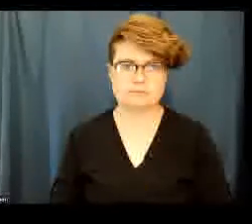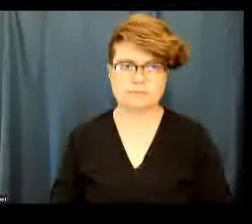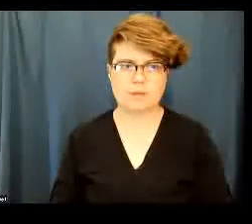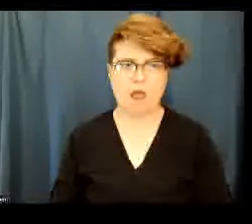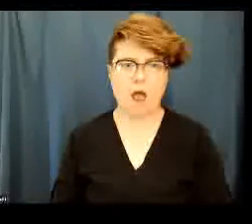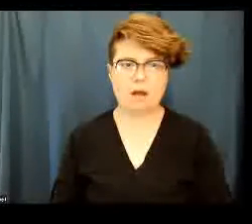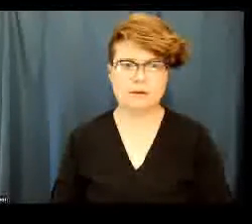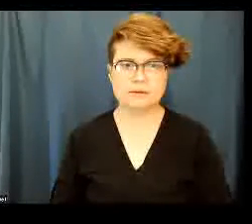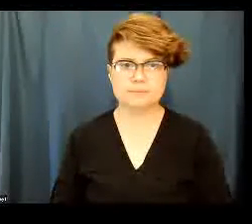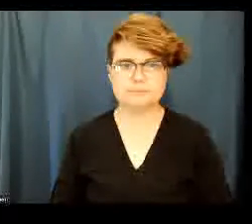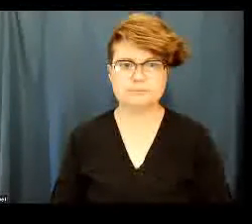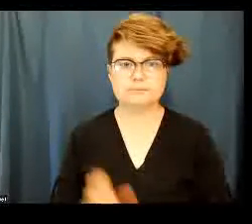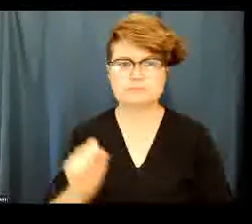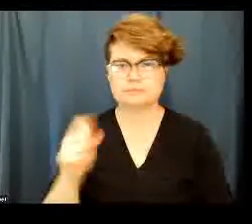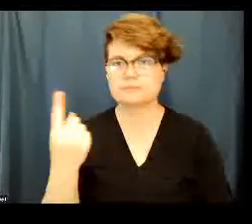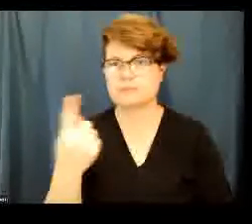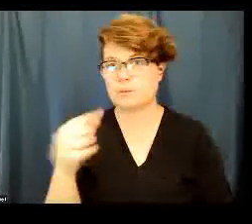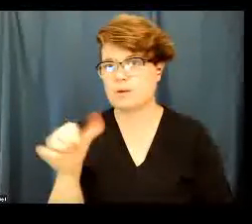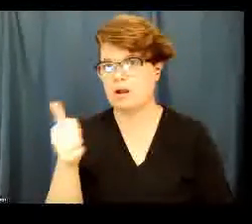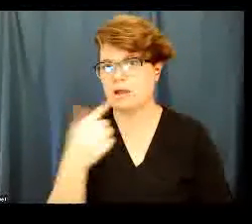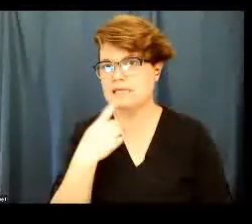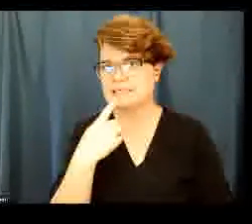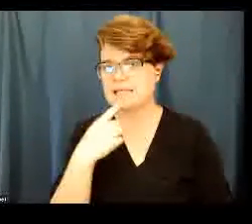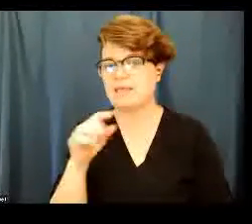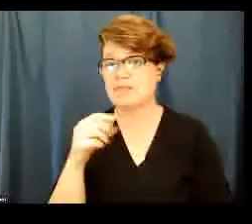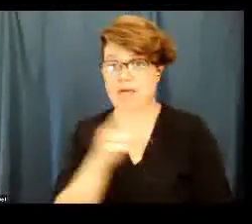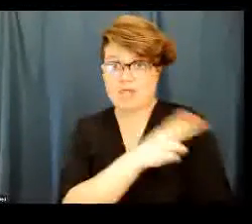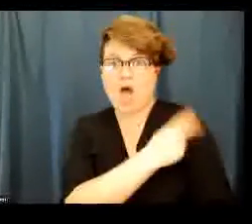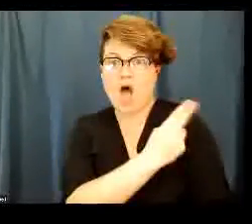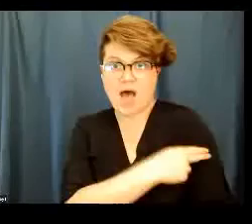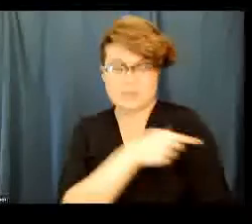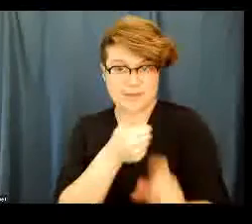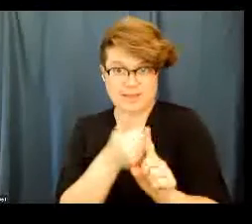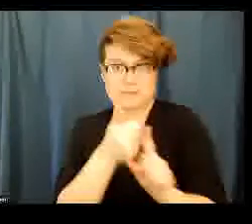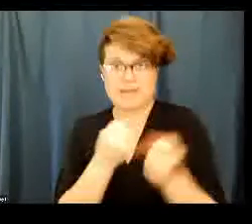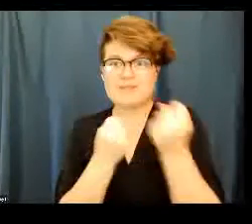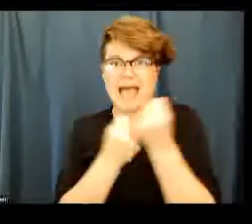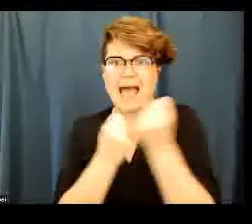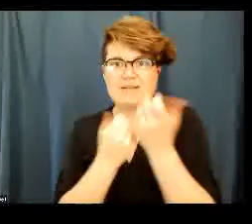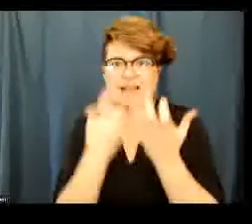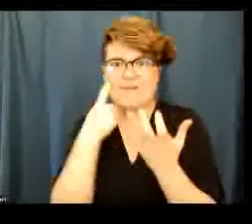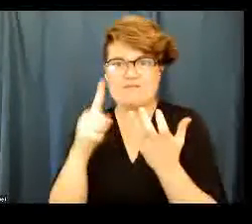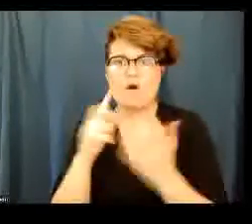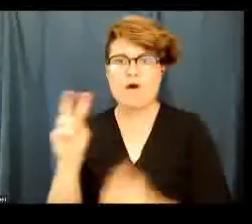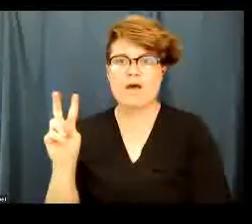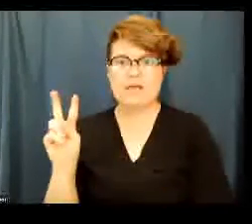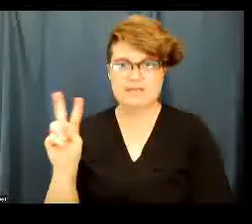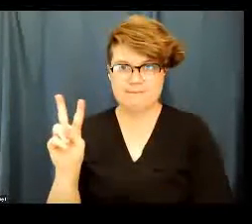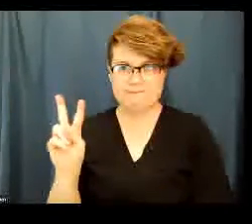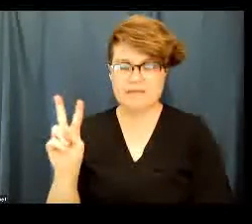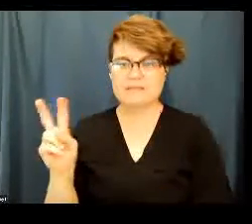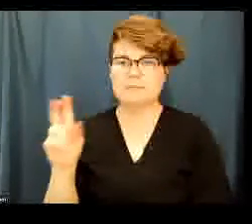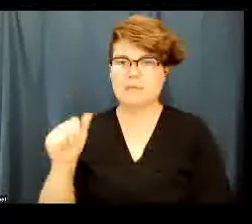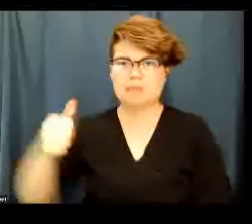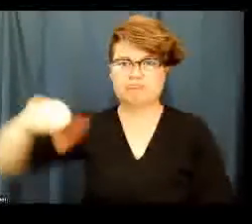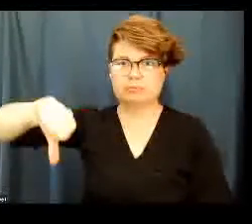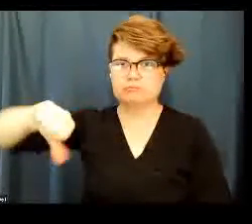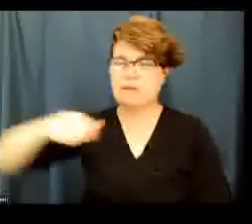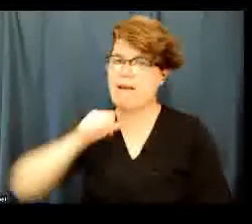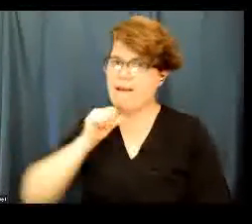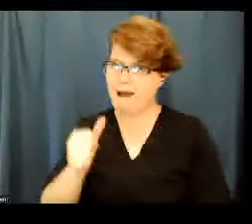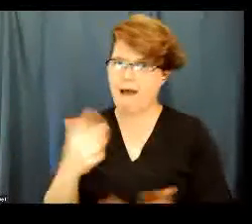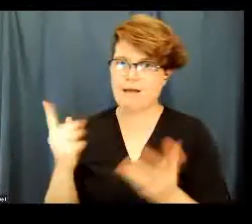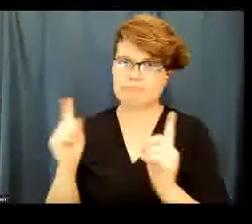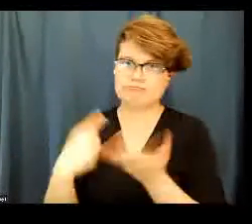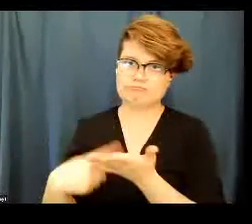Yeah, so someone also just pointed out that even the hospital is advocating that the survivor has the right to refuse to speak with law enforcement. Yeah,